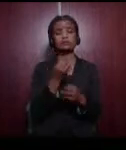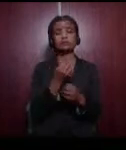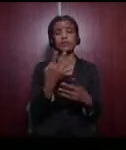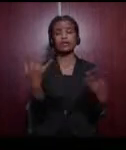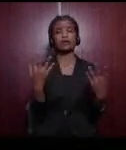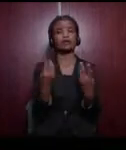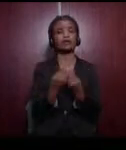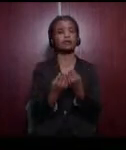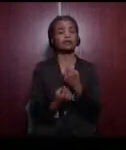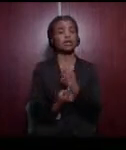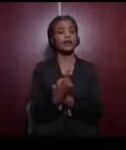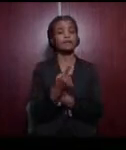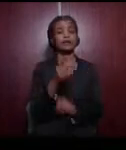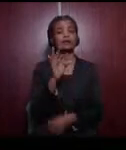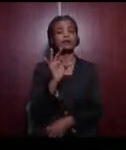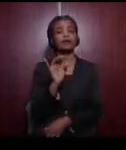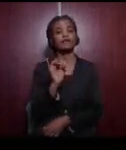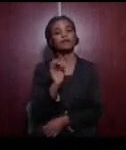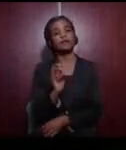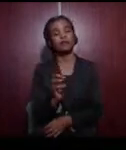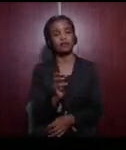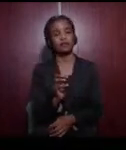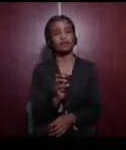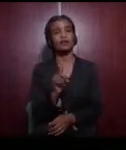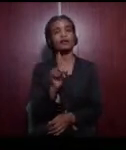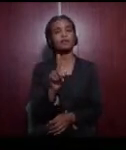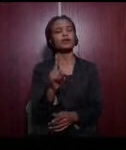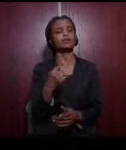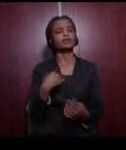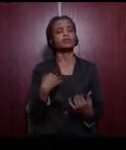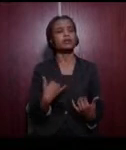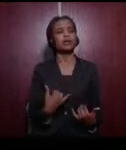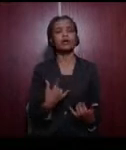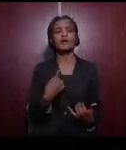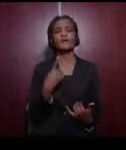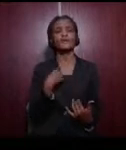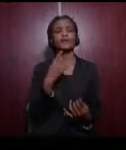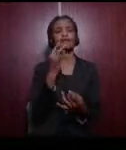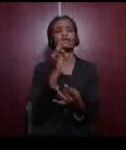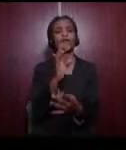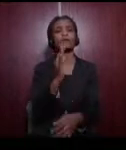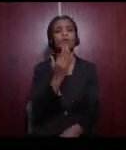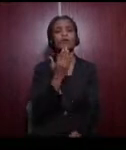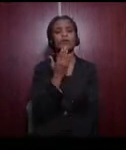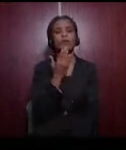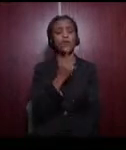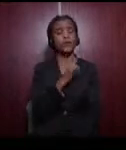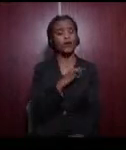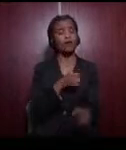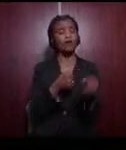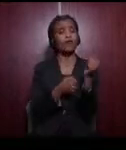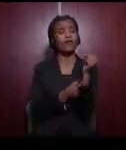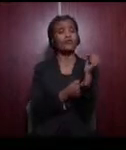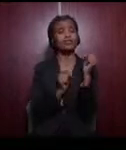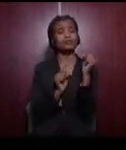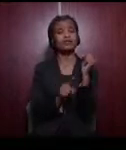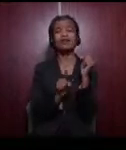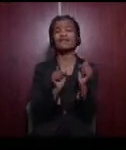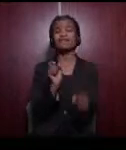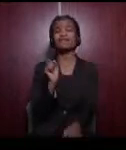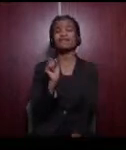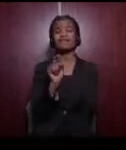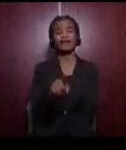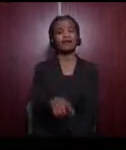every day, but kena only to find ukuthi sizotshena bobani ngoba this office is too far from us. As abantu